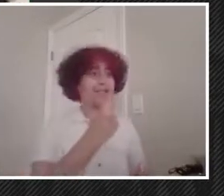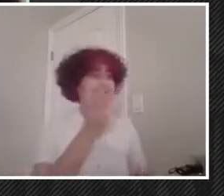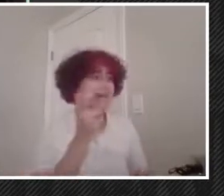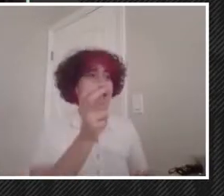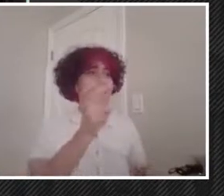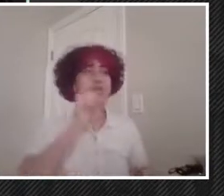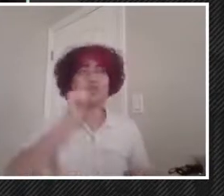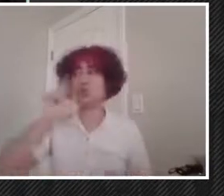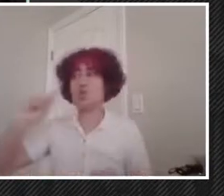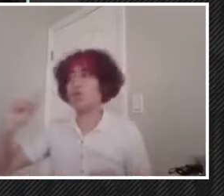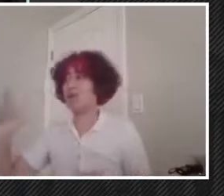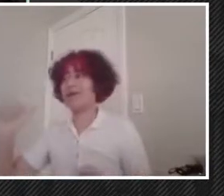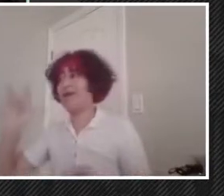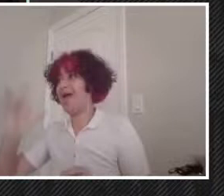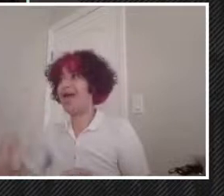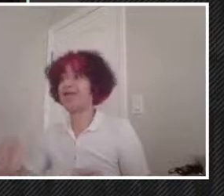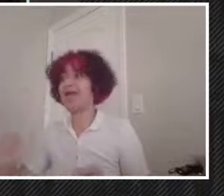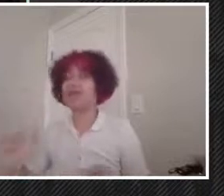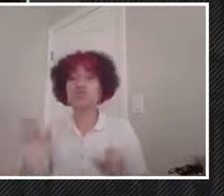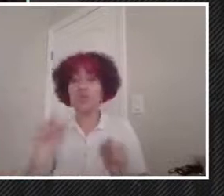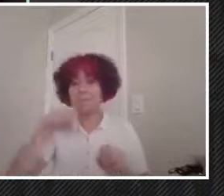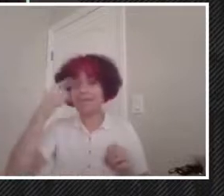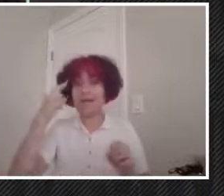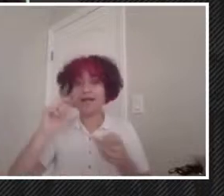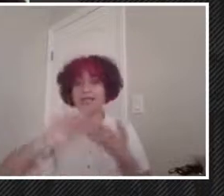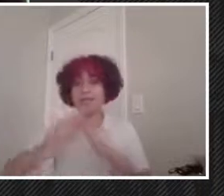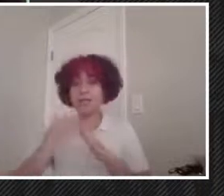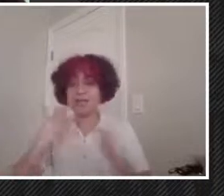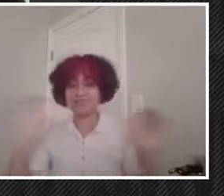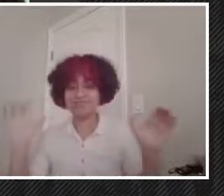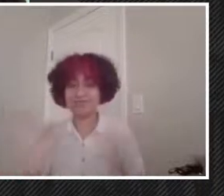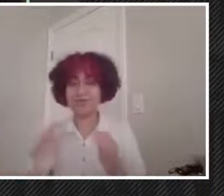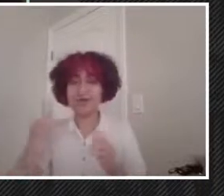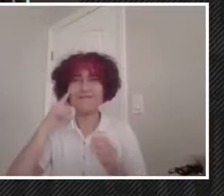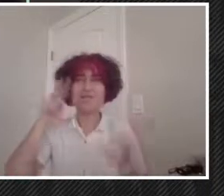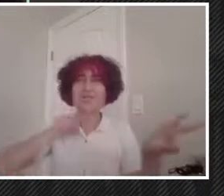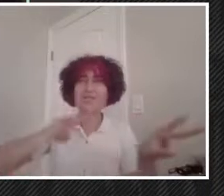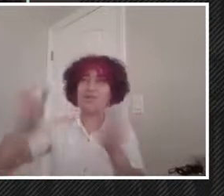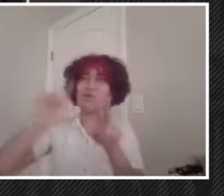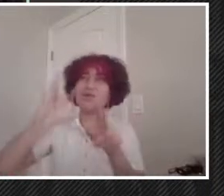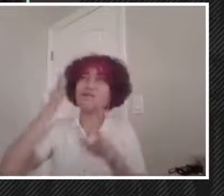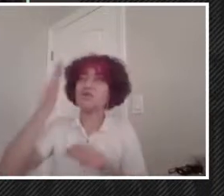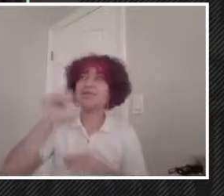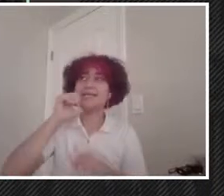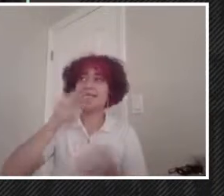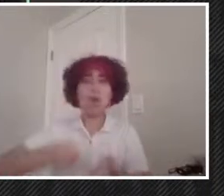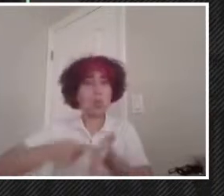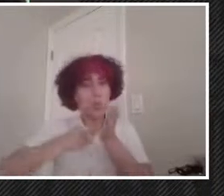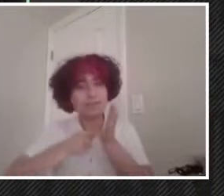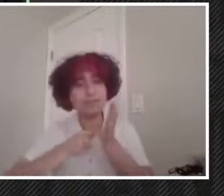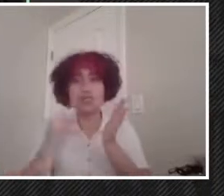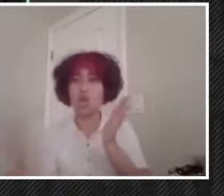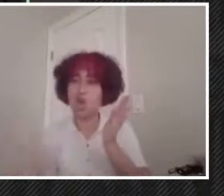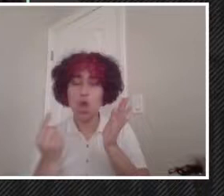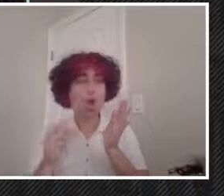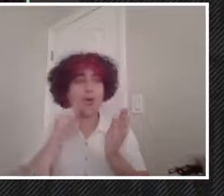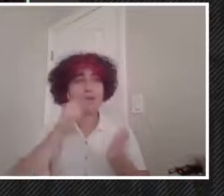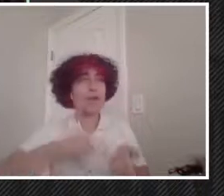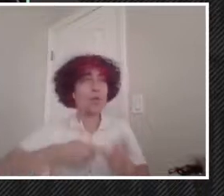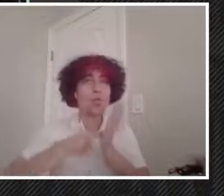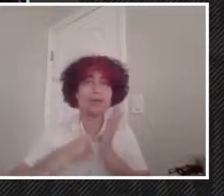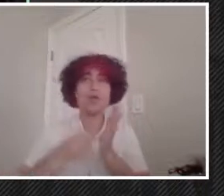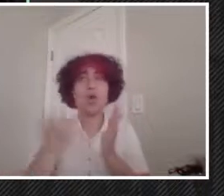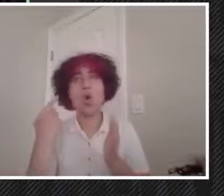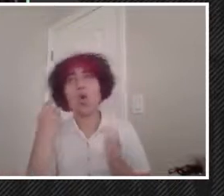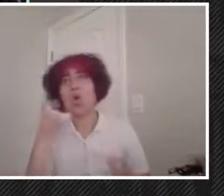a vision of the future. It is not about representation alone or representation for